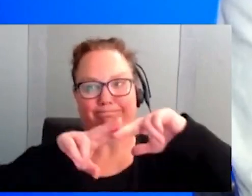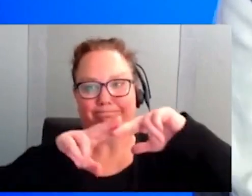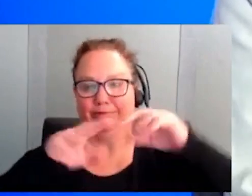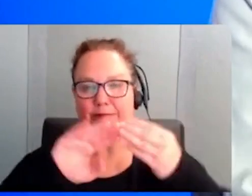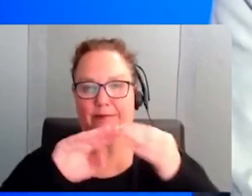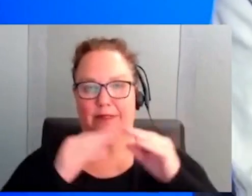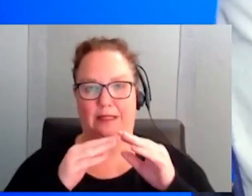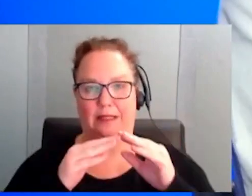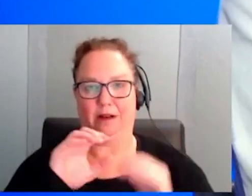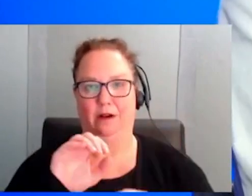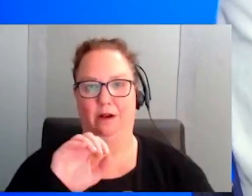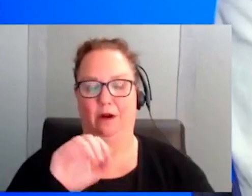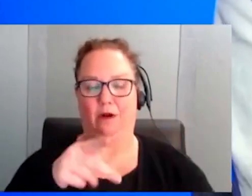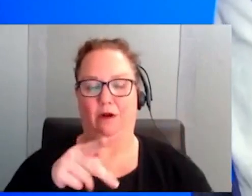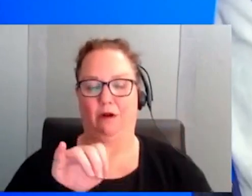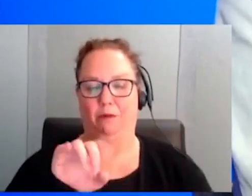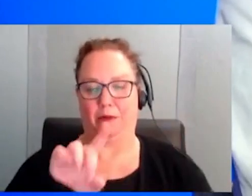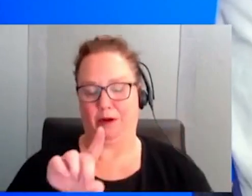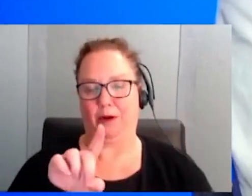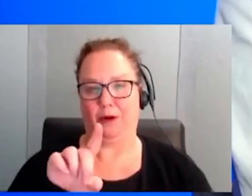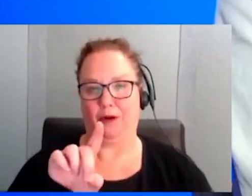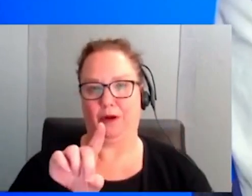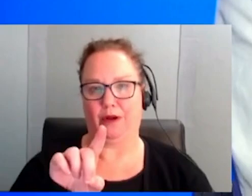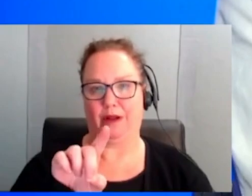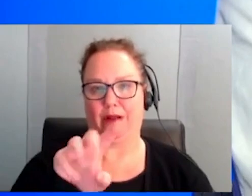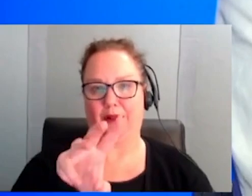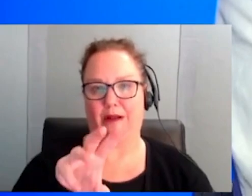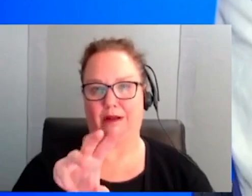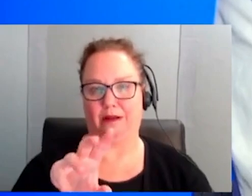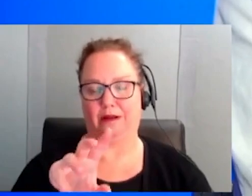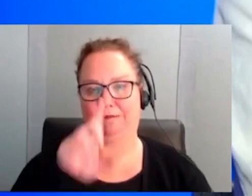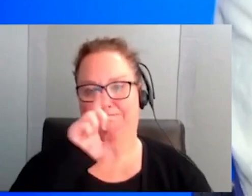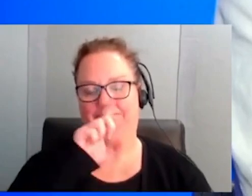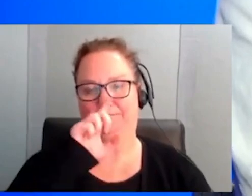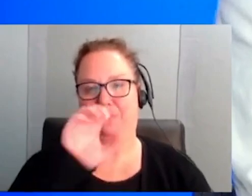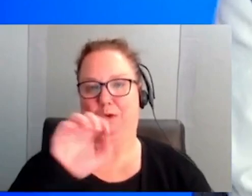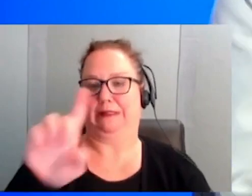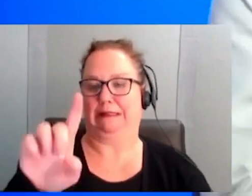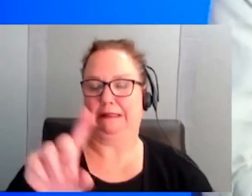opioid, particularly fentanyl, and the kind of synthetic opioid overdoses.